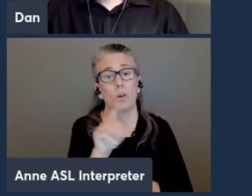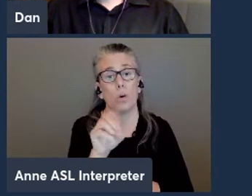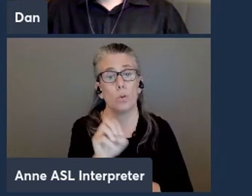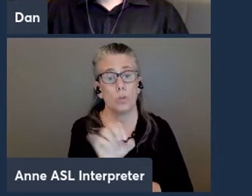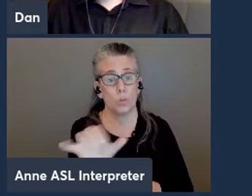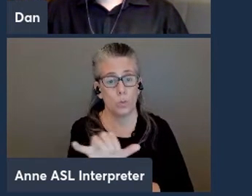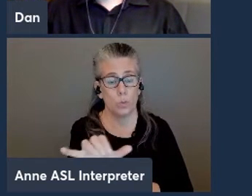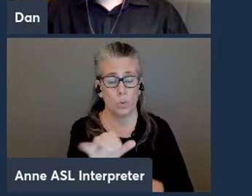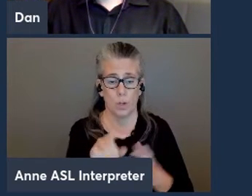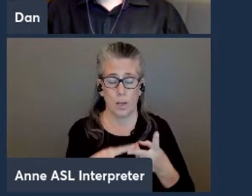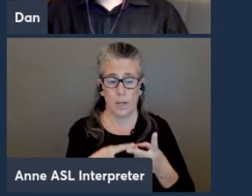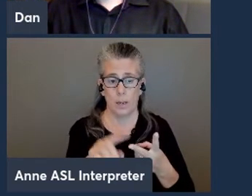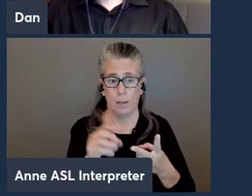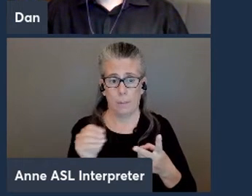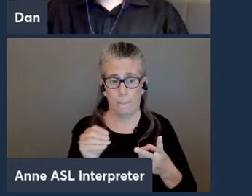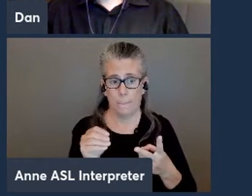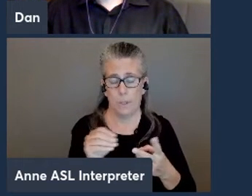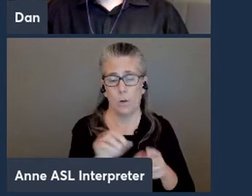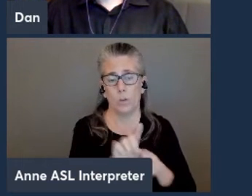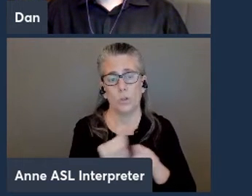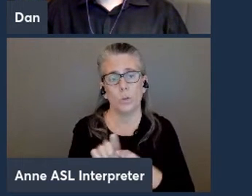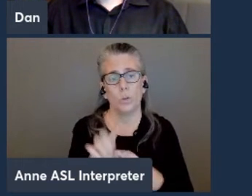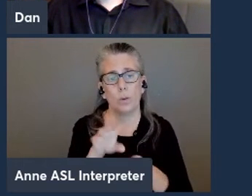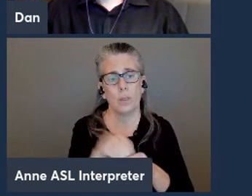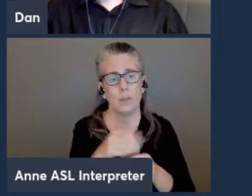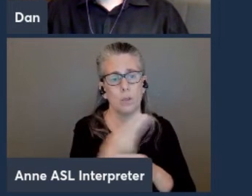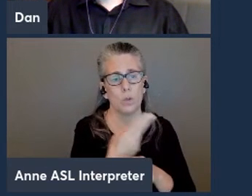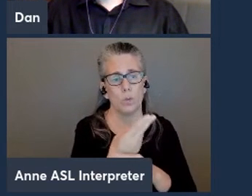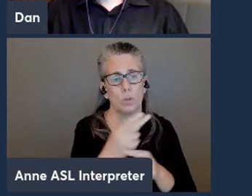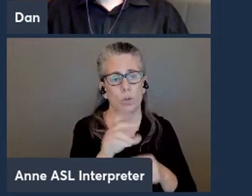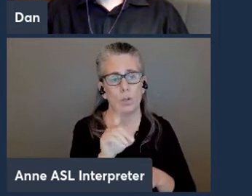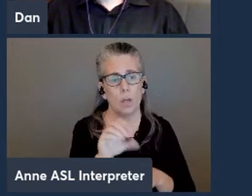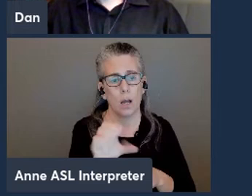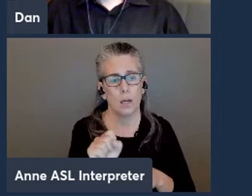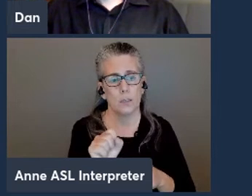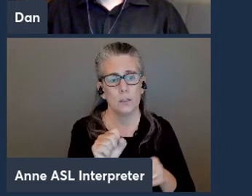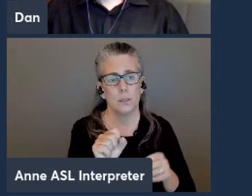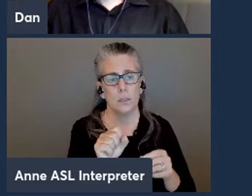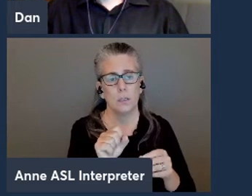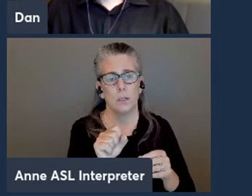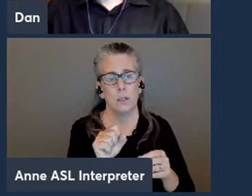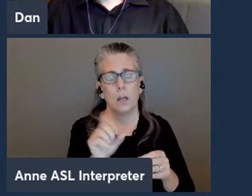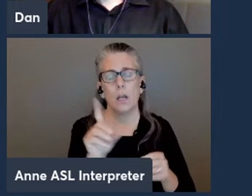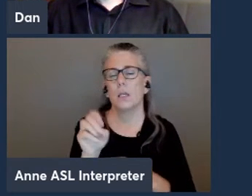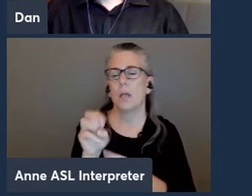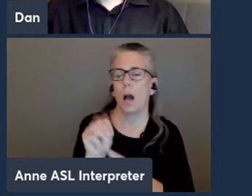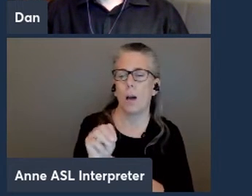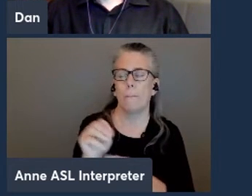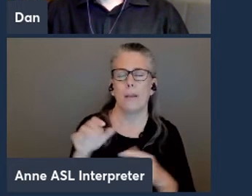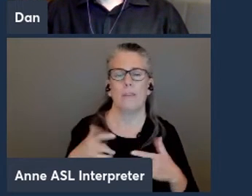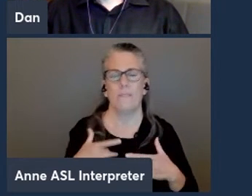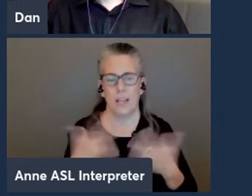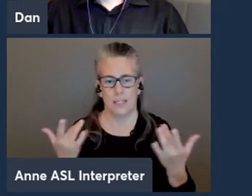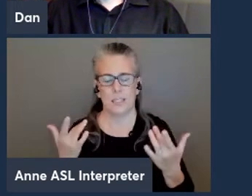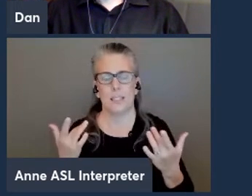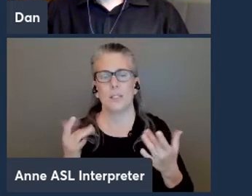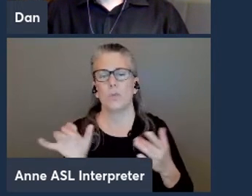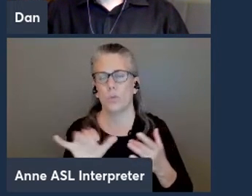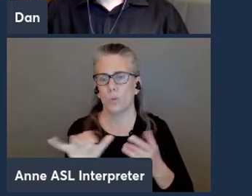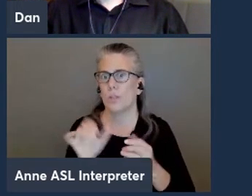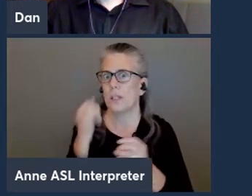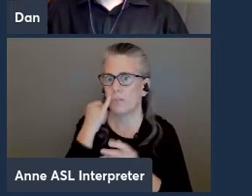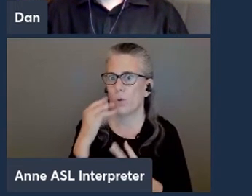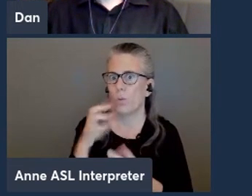in the user docs that you can do. So this includes, for example, DOM elements, DOM events. If you wanted to capture